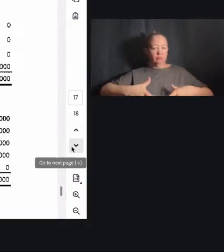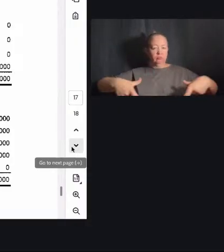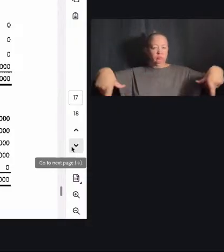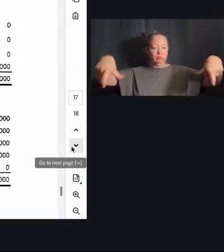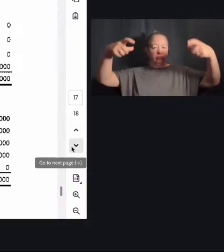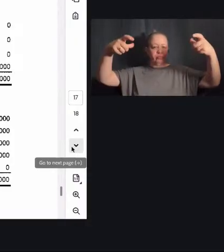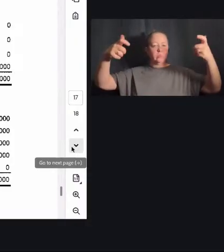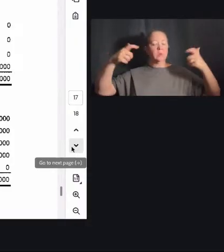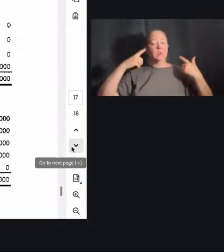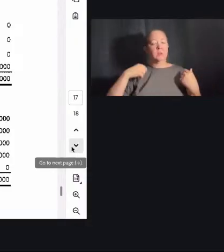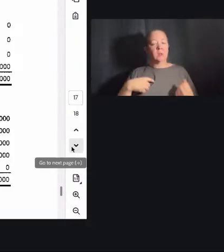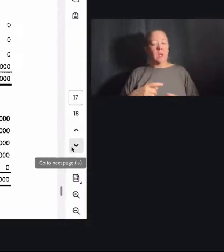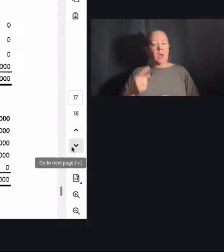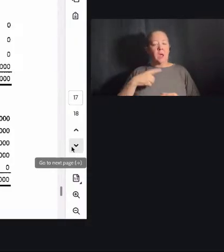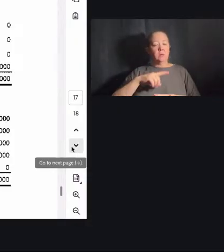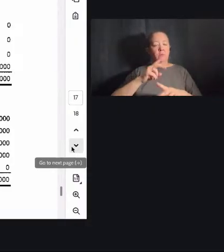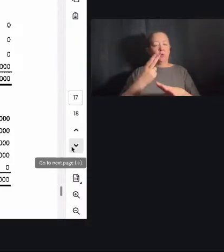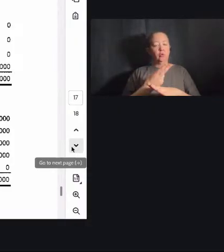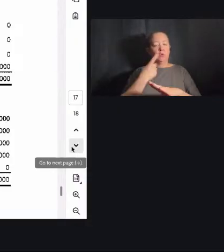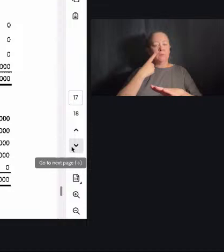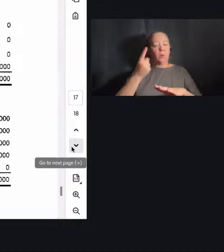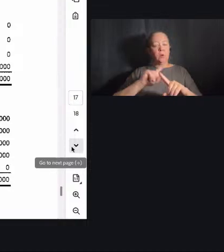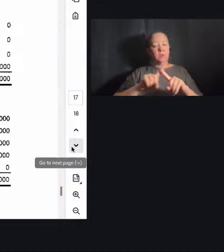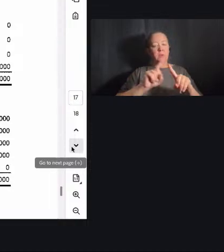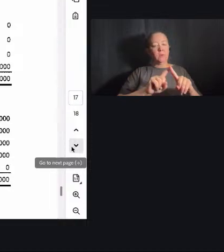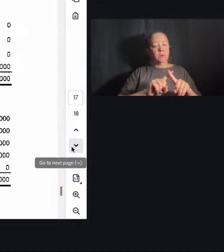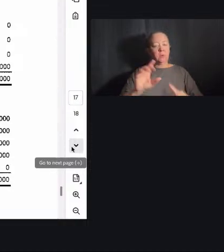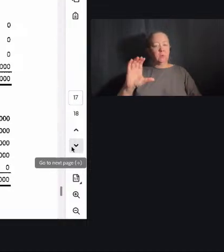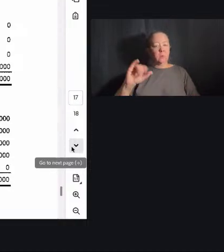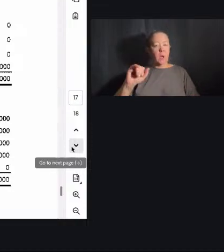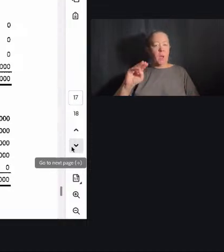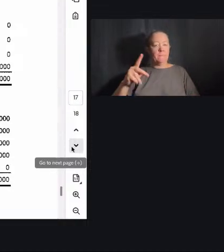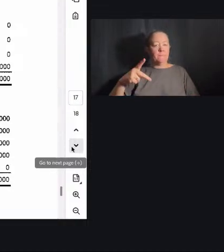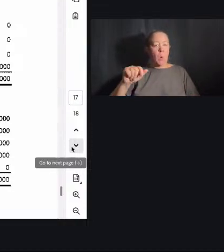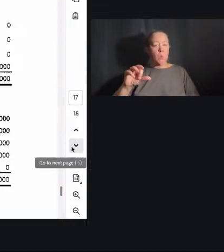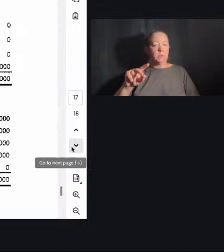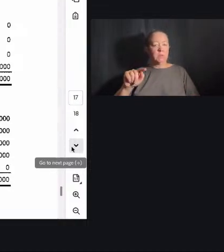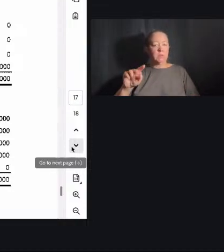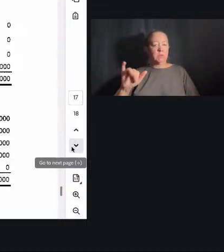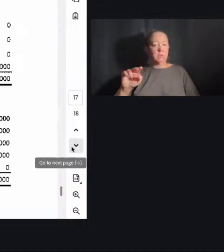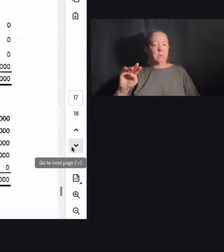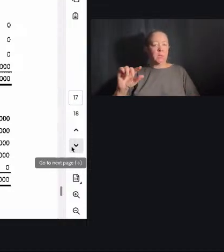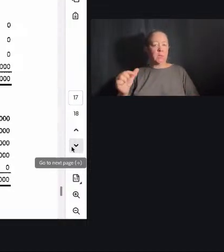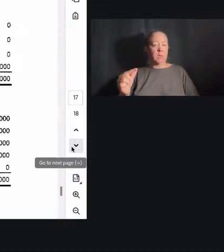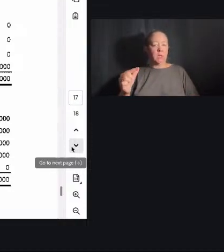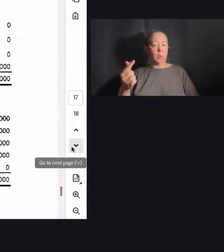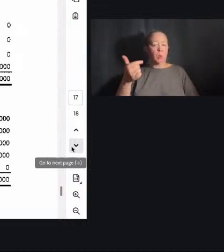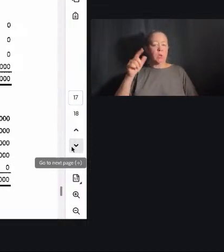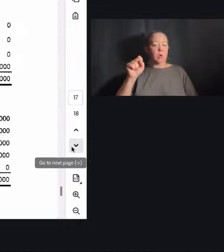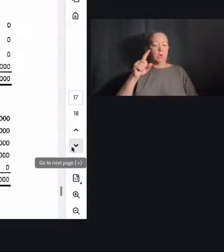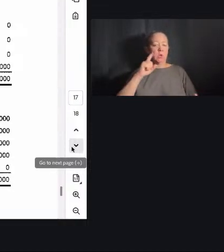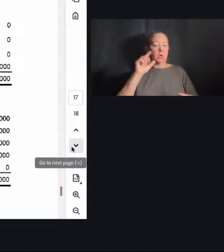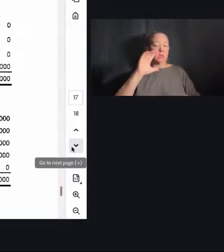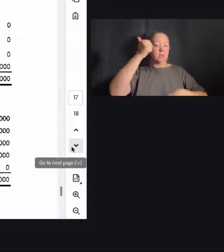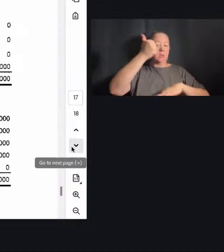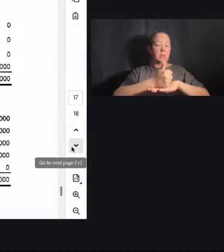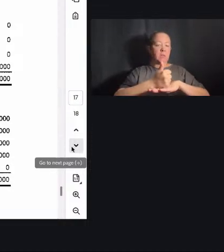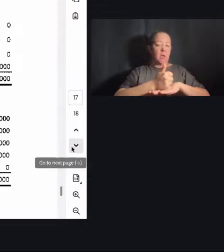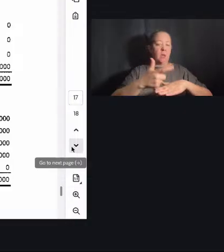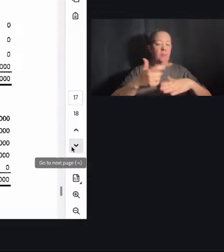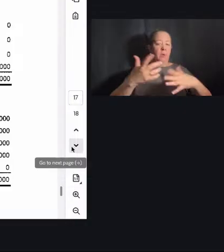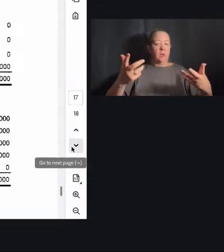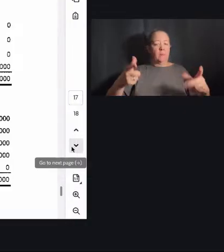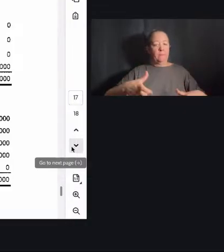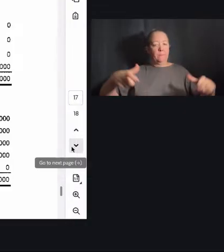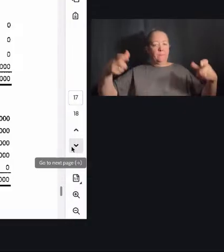different situations. And so we could cite a big belly right around town hall associated with the market, things like